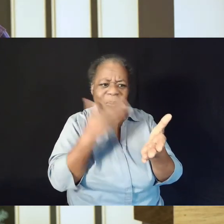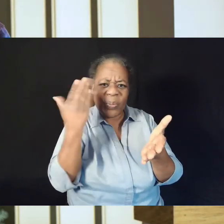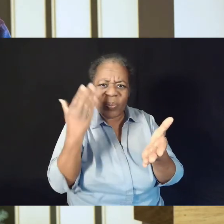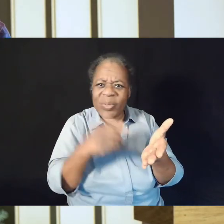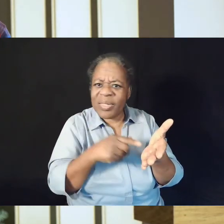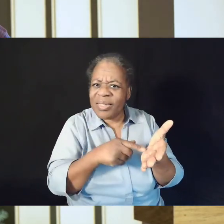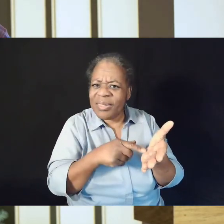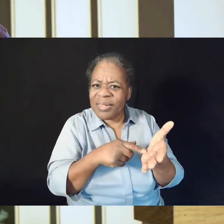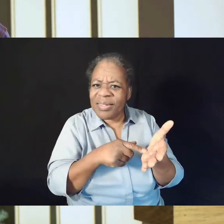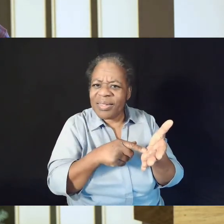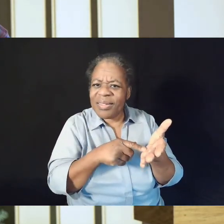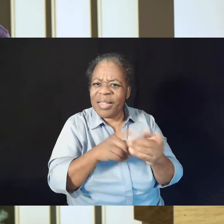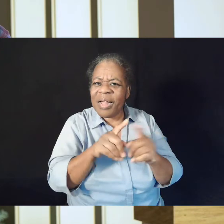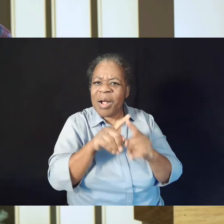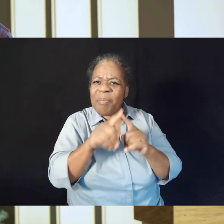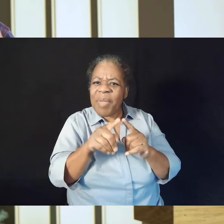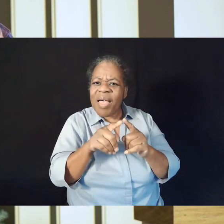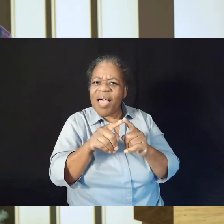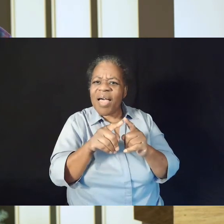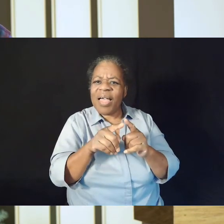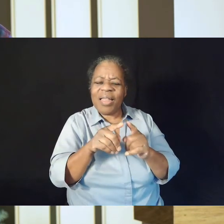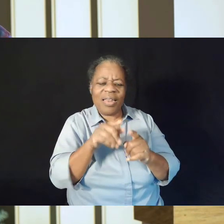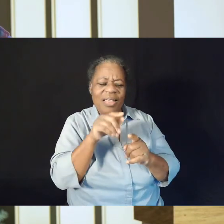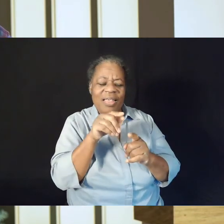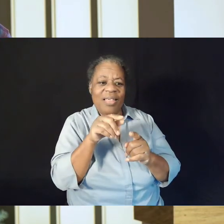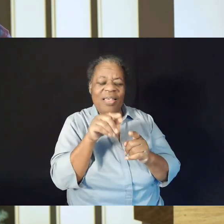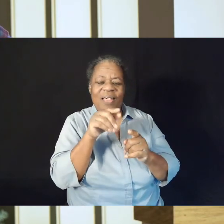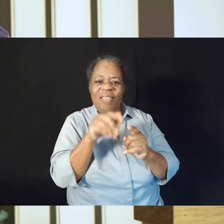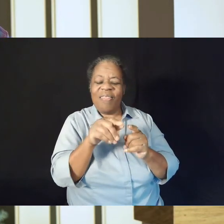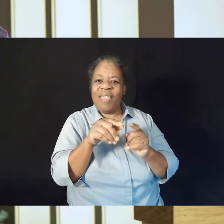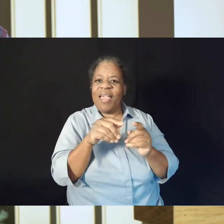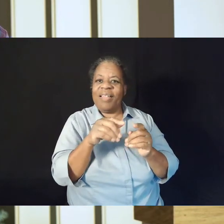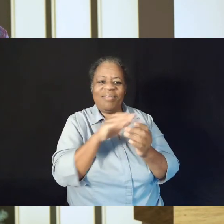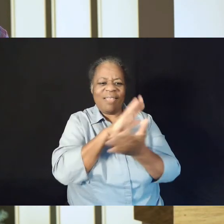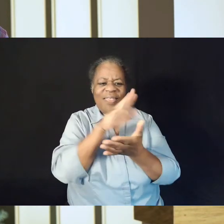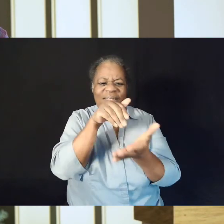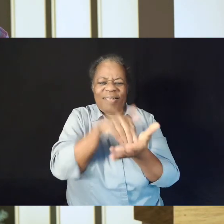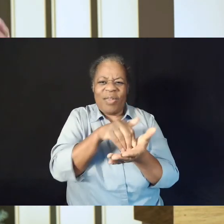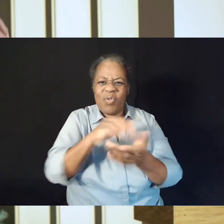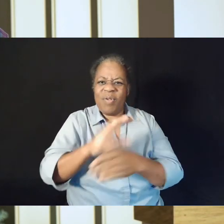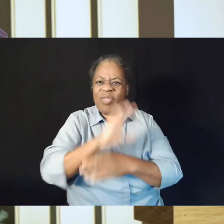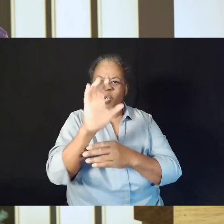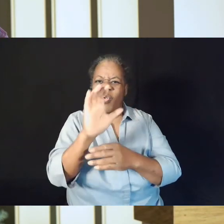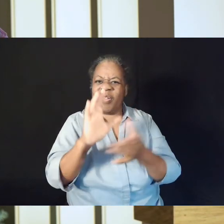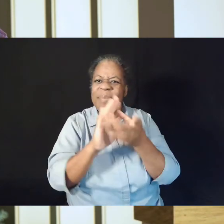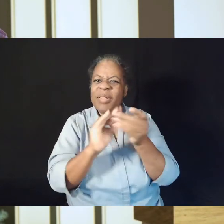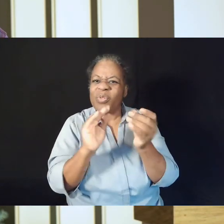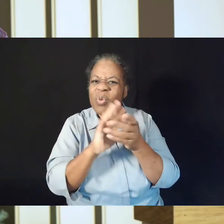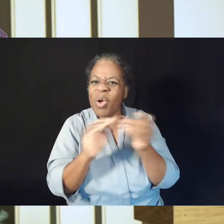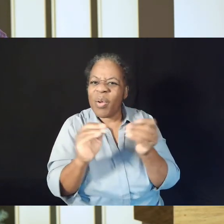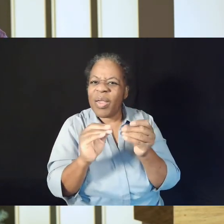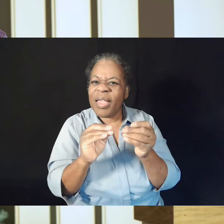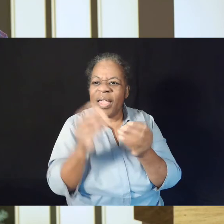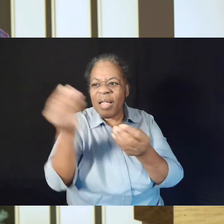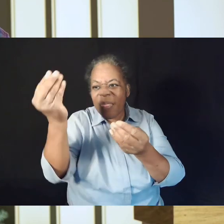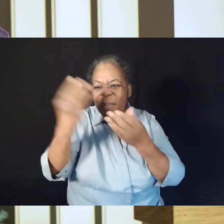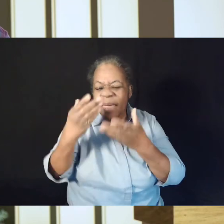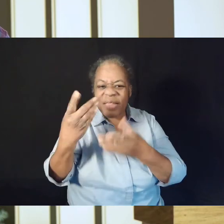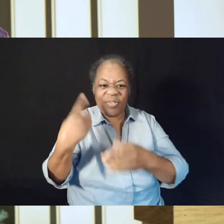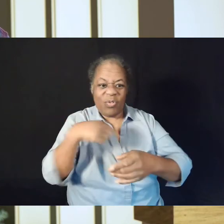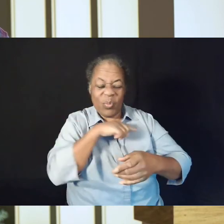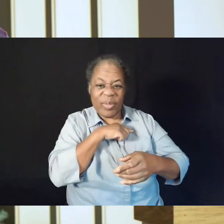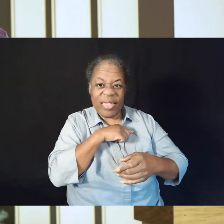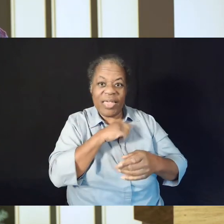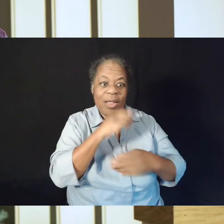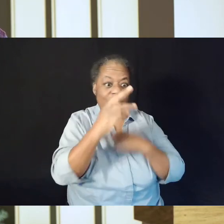yet it's the unspoken message at the very heart of the Christmas story. It's the message we in our world need to hear